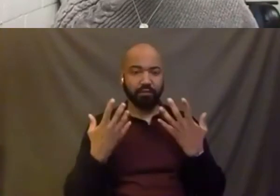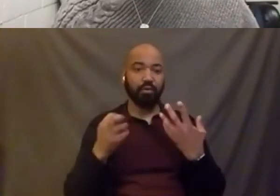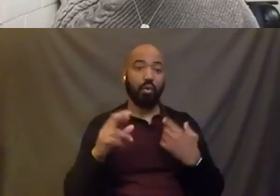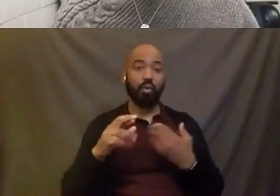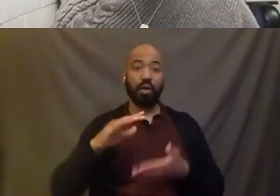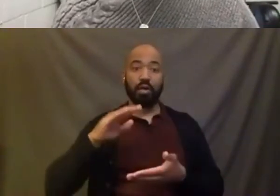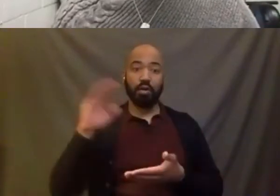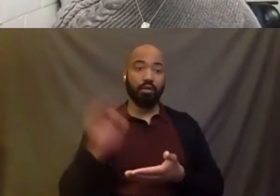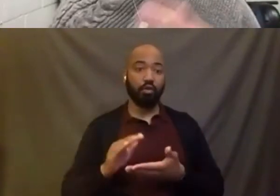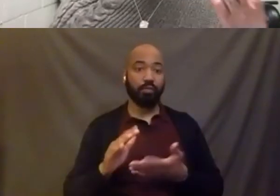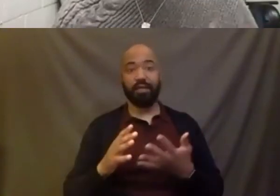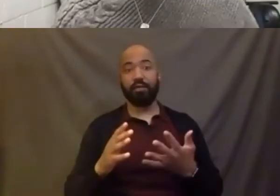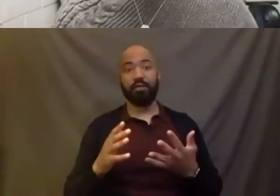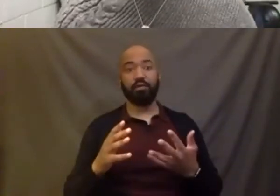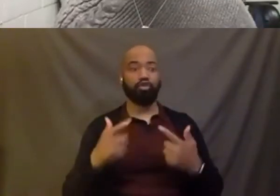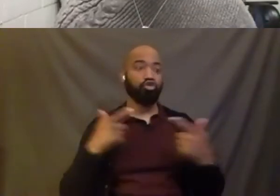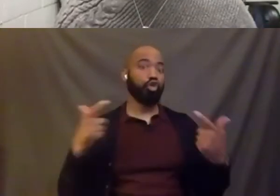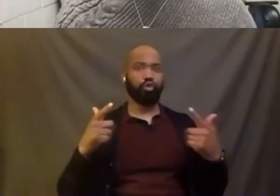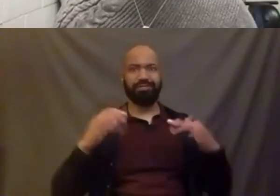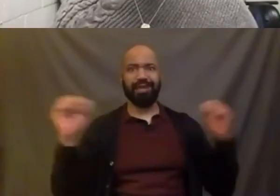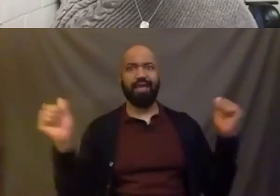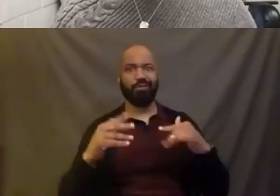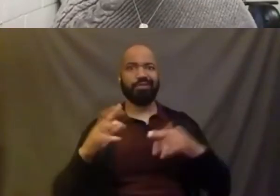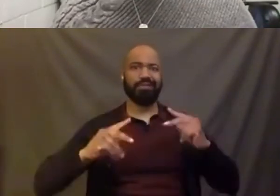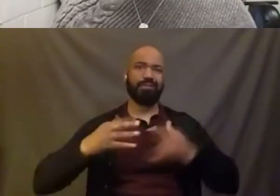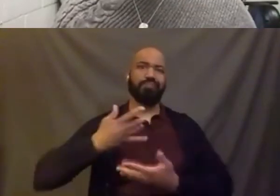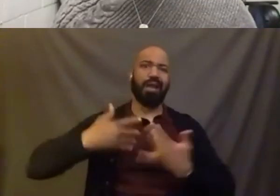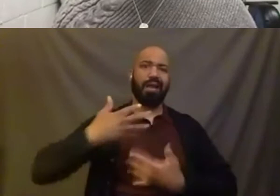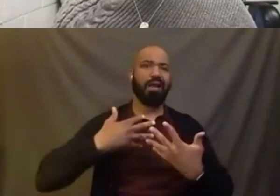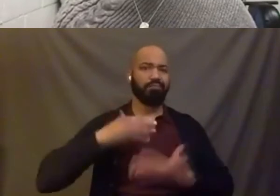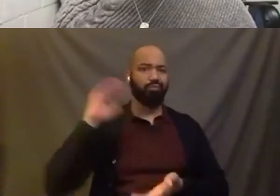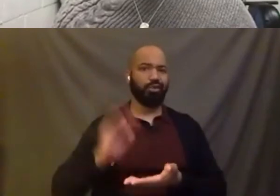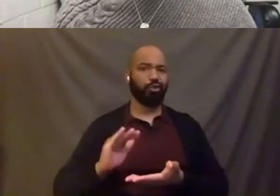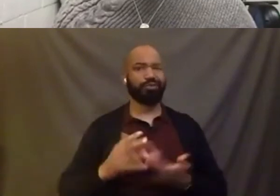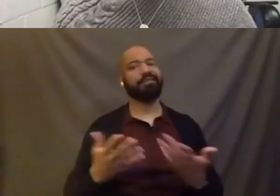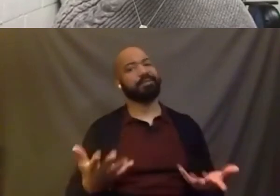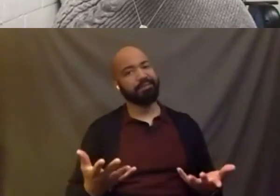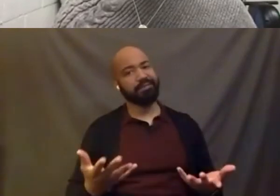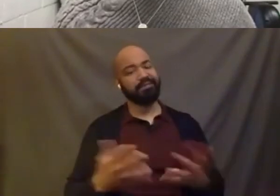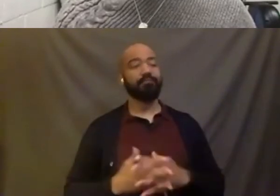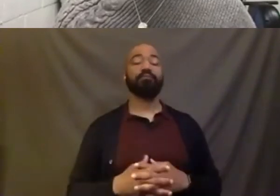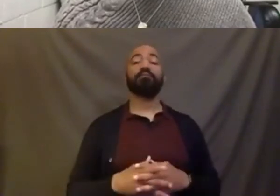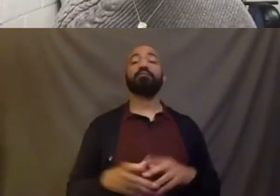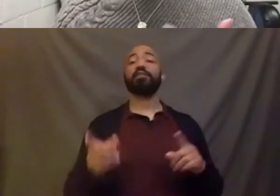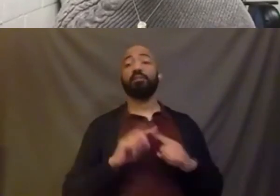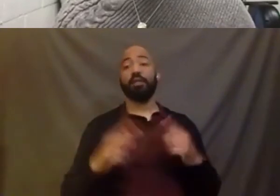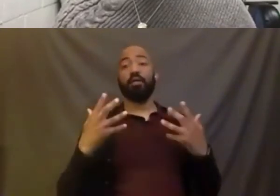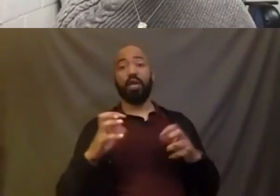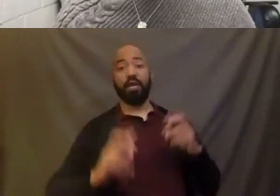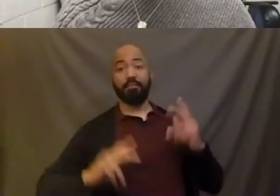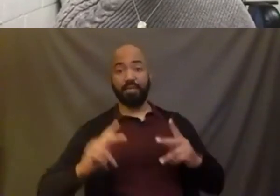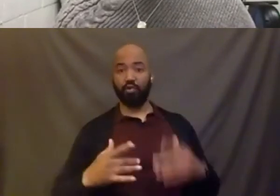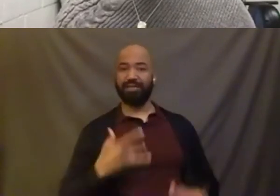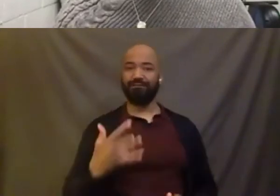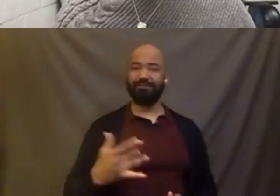those huge gatherings or whatever the case is. But I really want people to feel that they have some